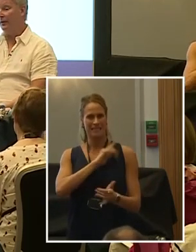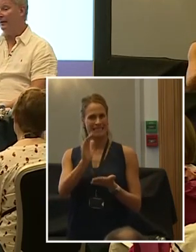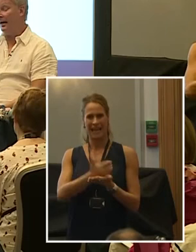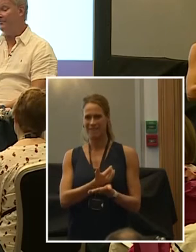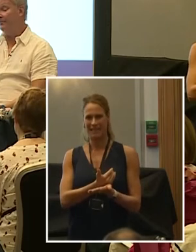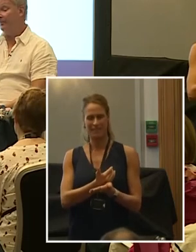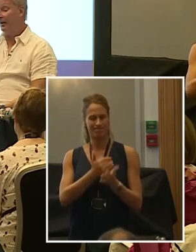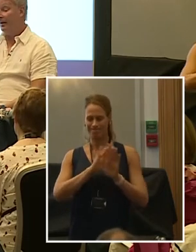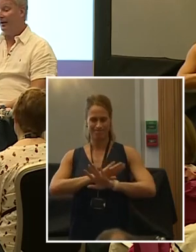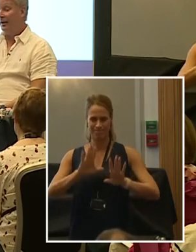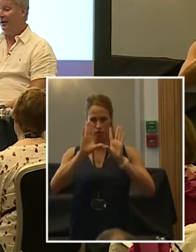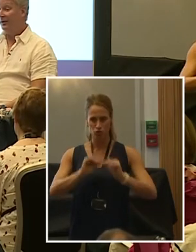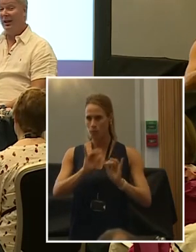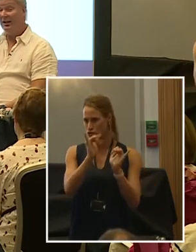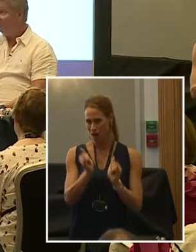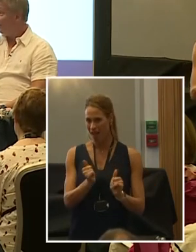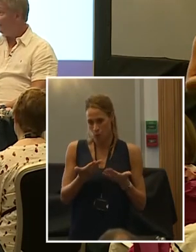trial.